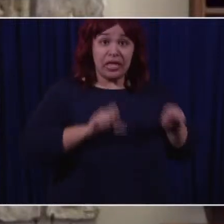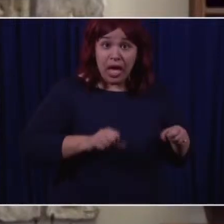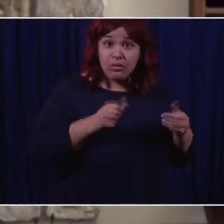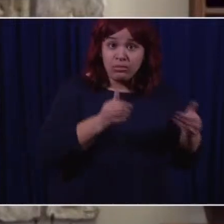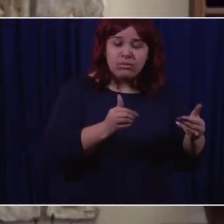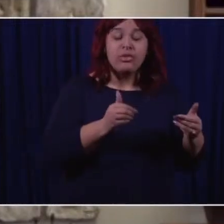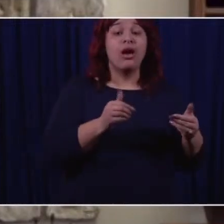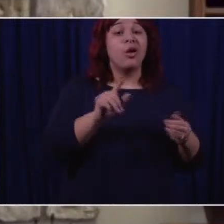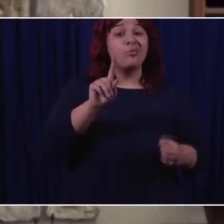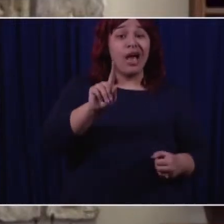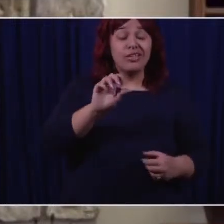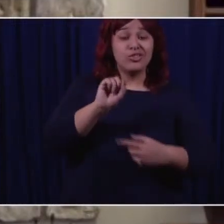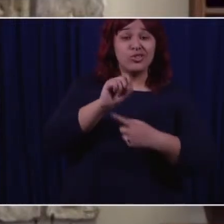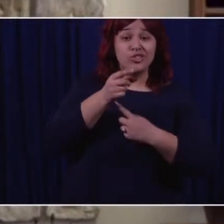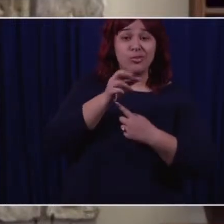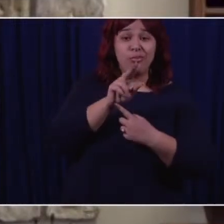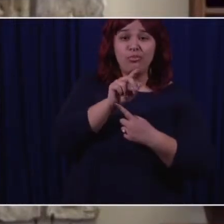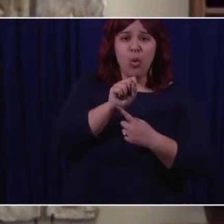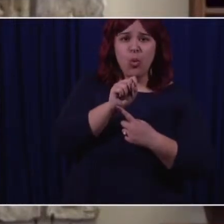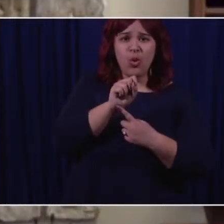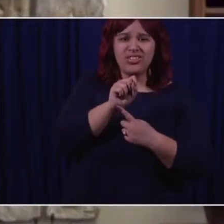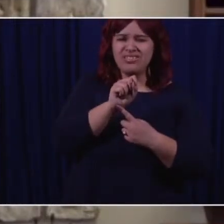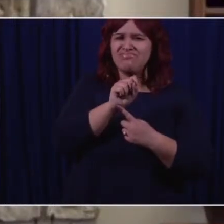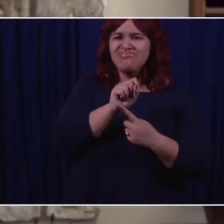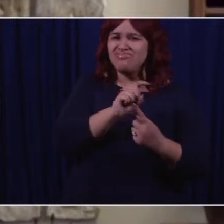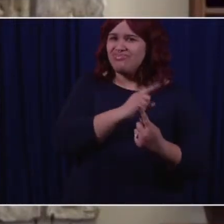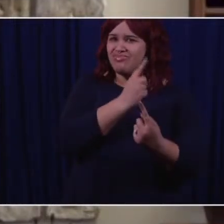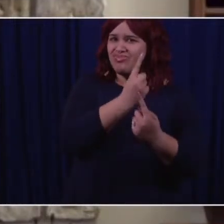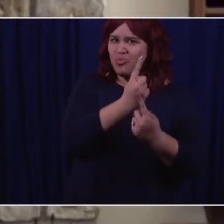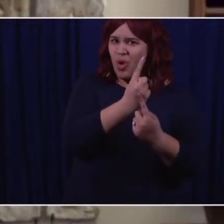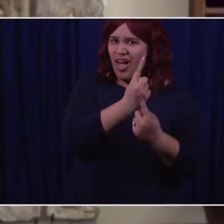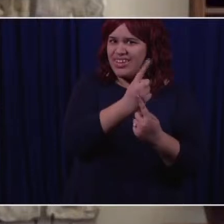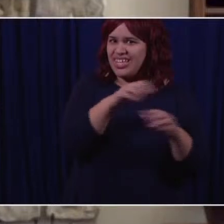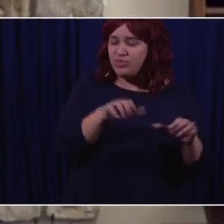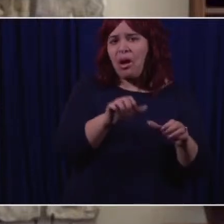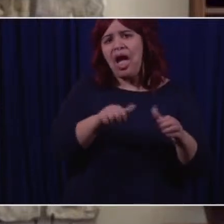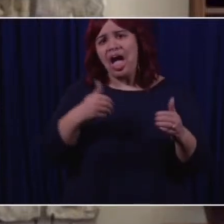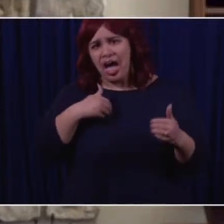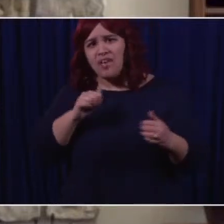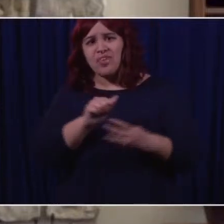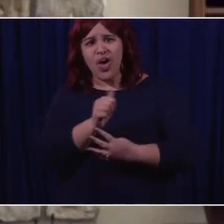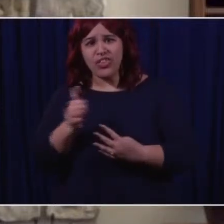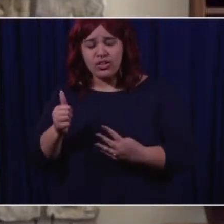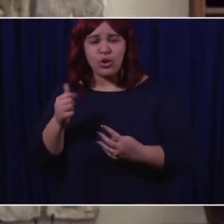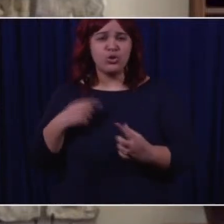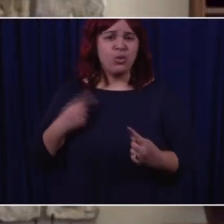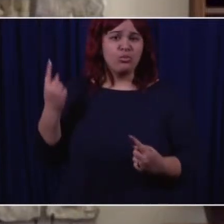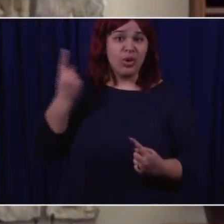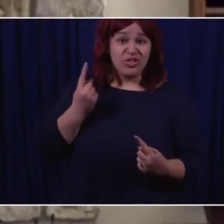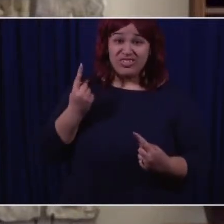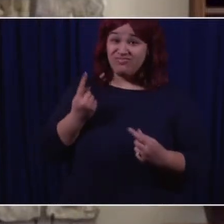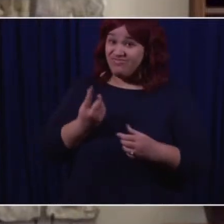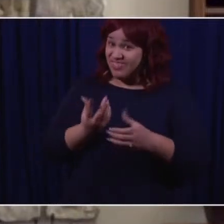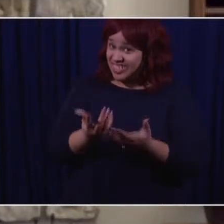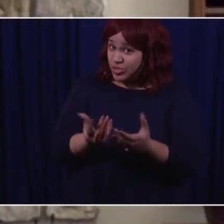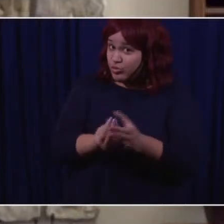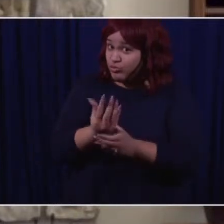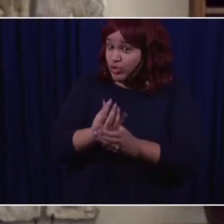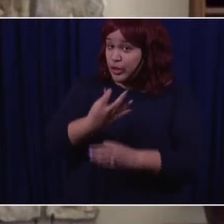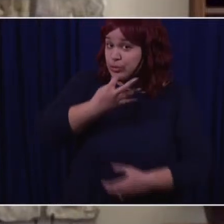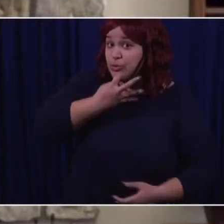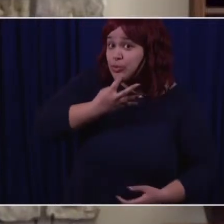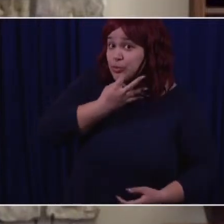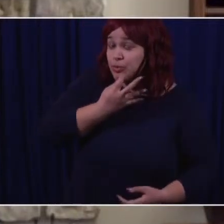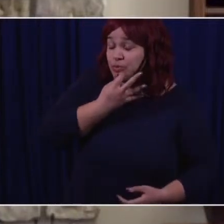in. As we head into the spring semester, do you have any plans to issue guidance regarding school plays, concerts, and things